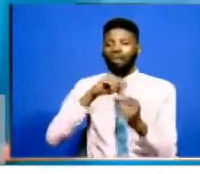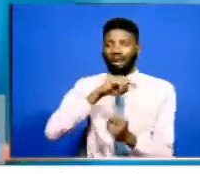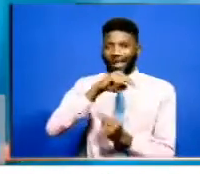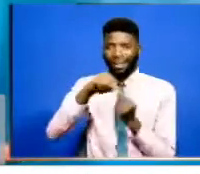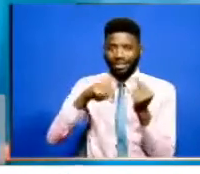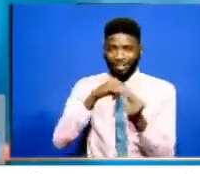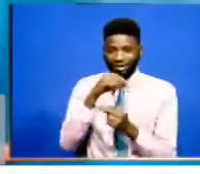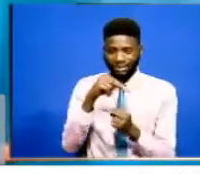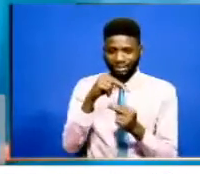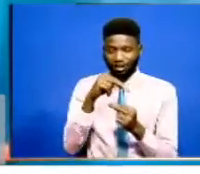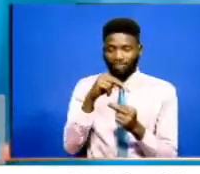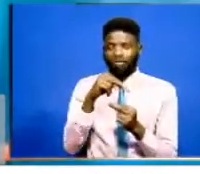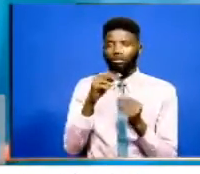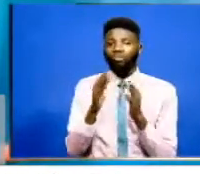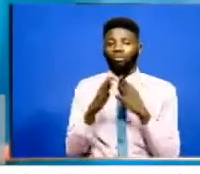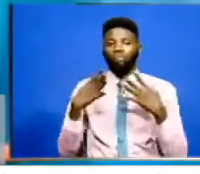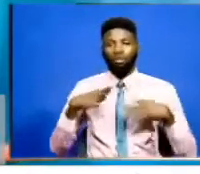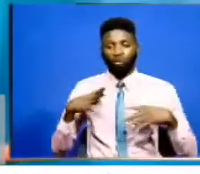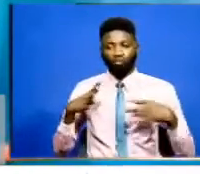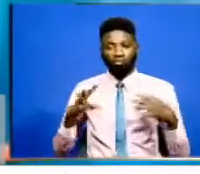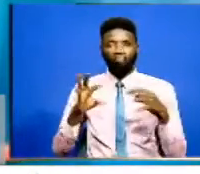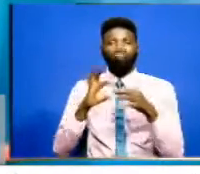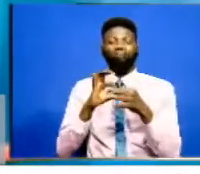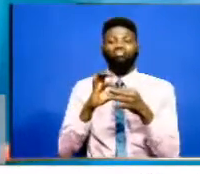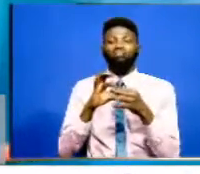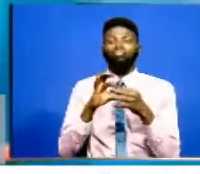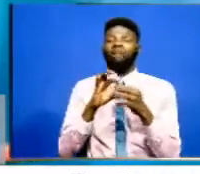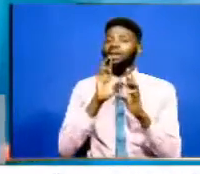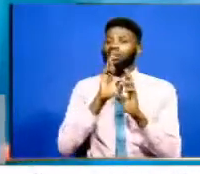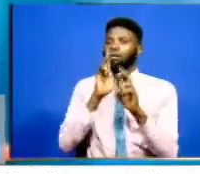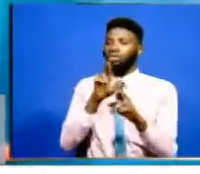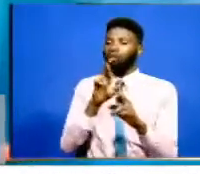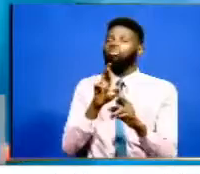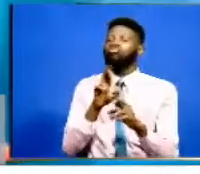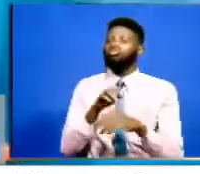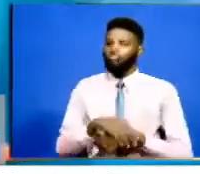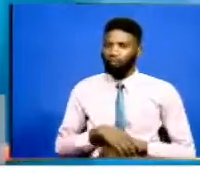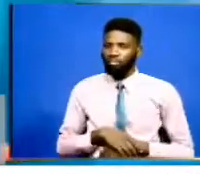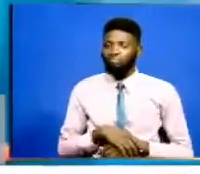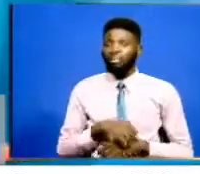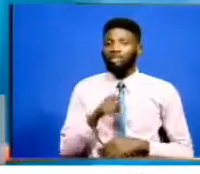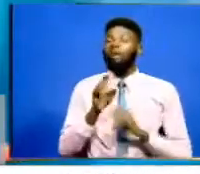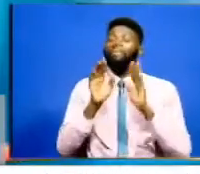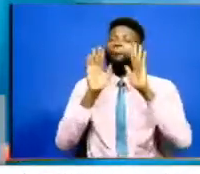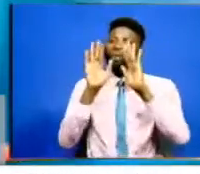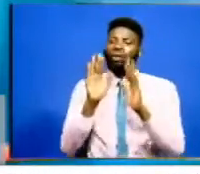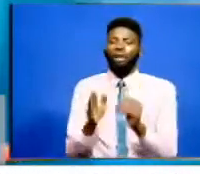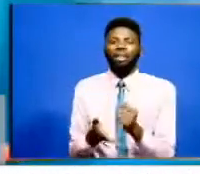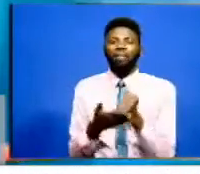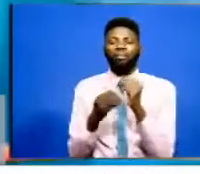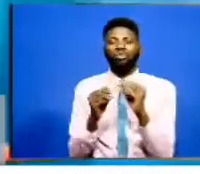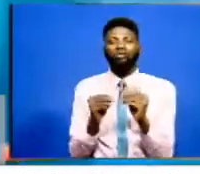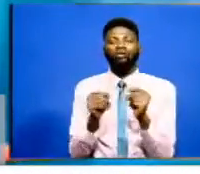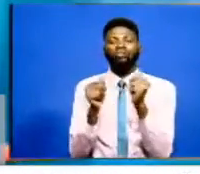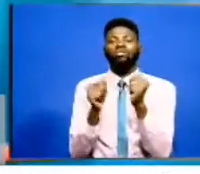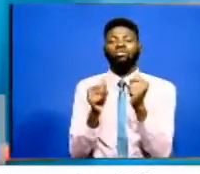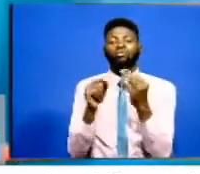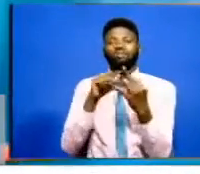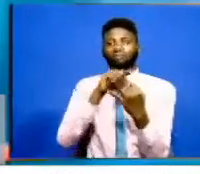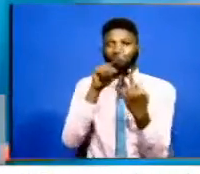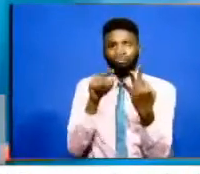a comprehensive blueprint to address the three key crises: climate